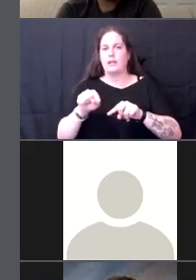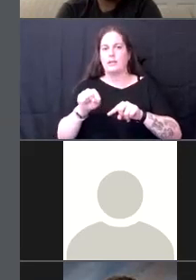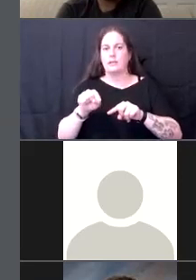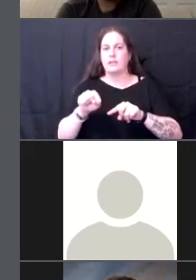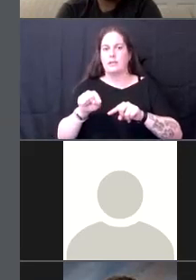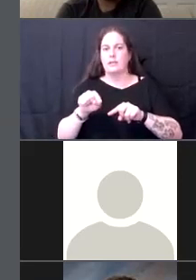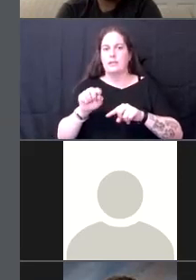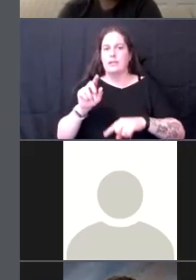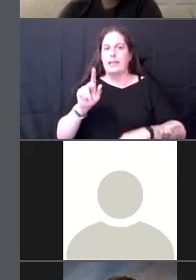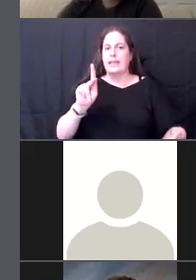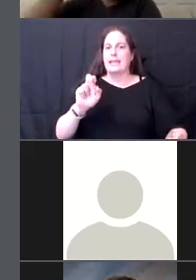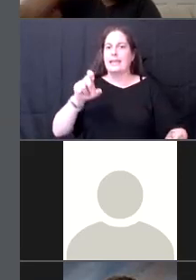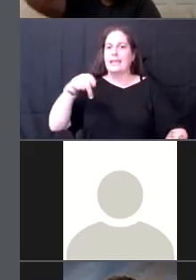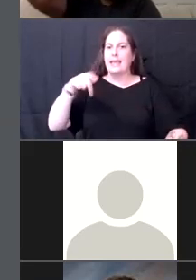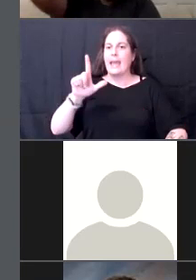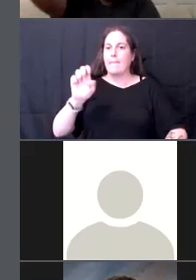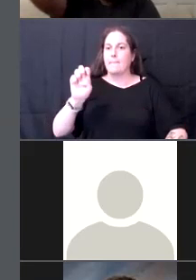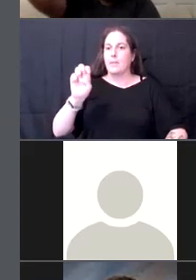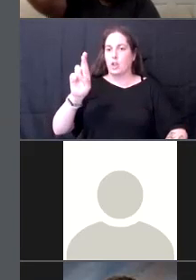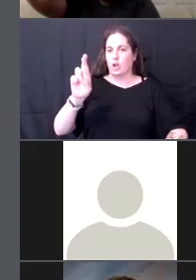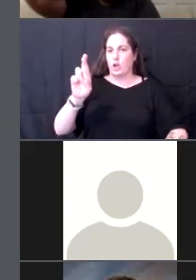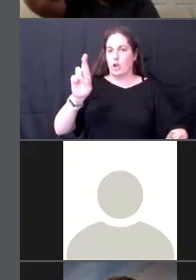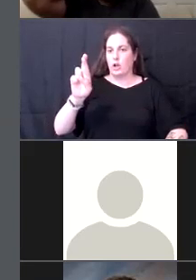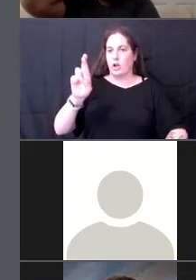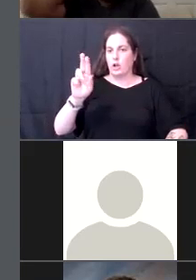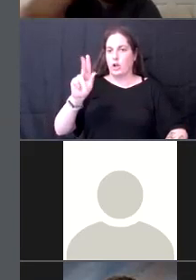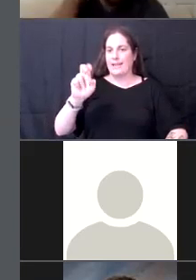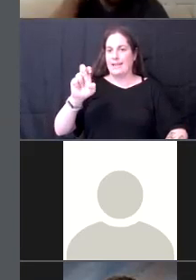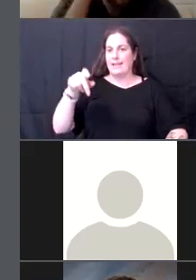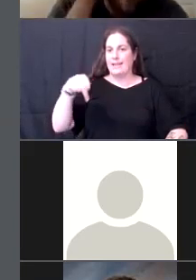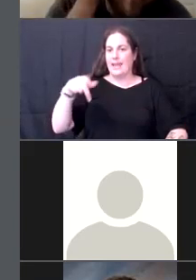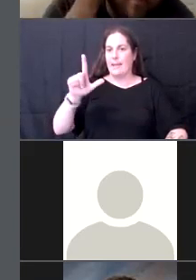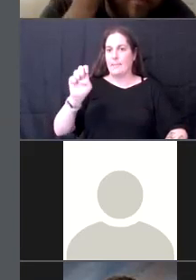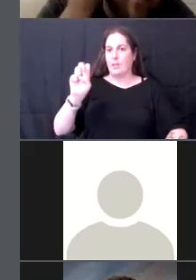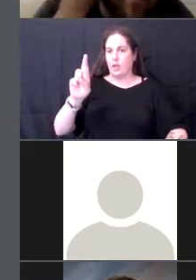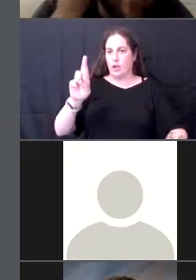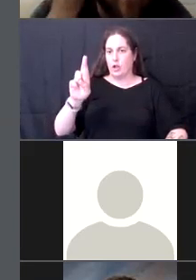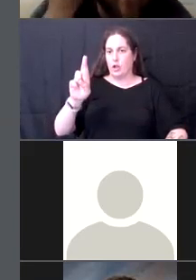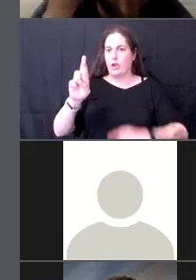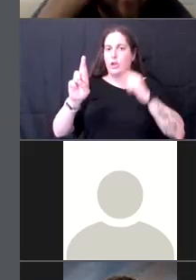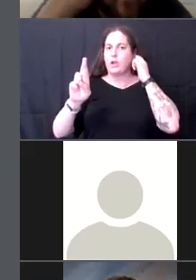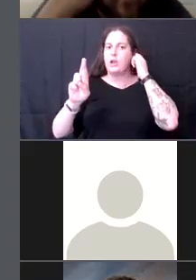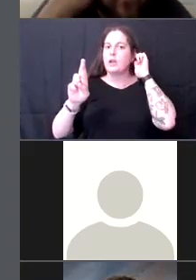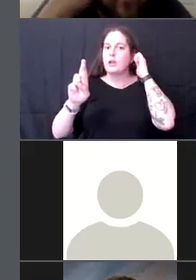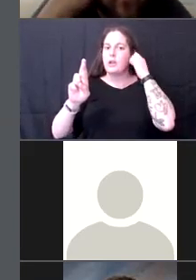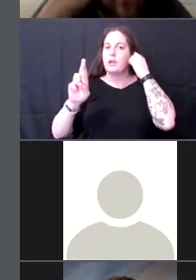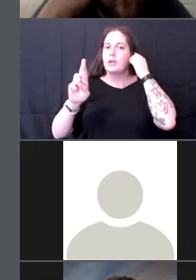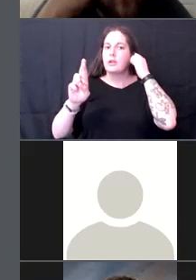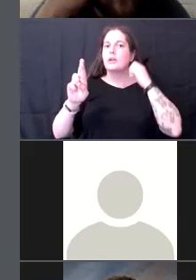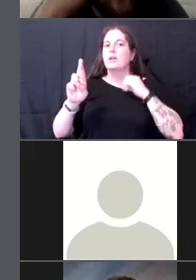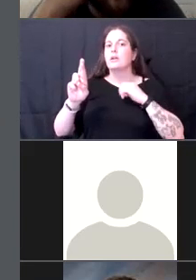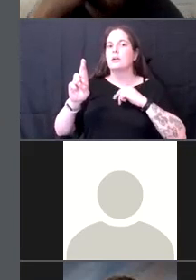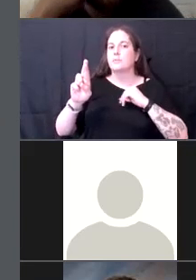was Kepler. So he utilized the work of Galileo to come up with his 3 laws of